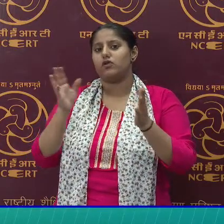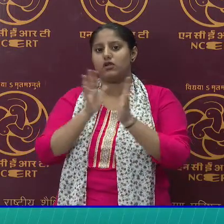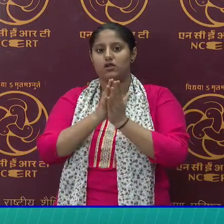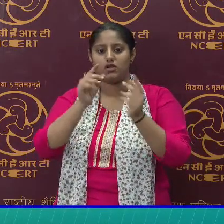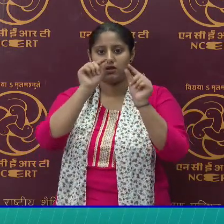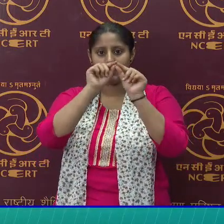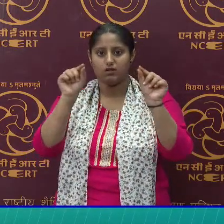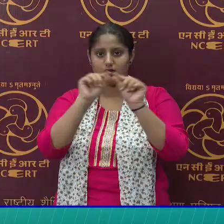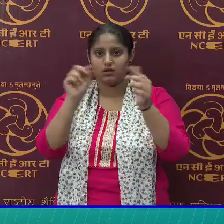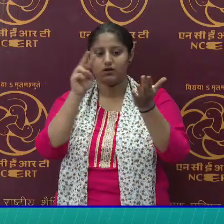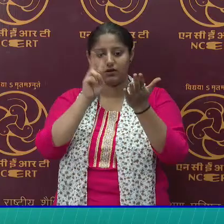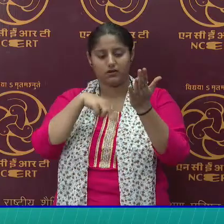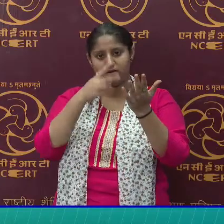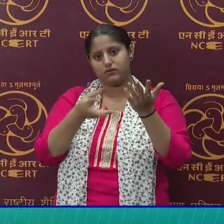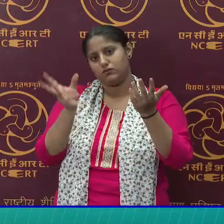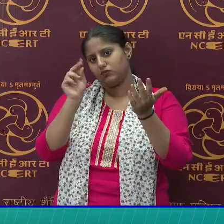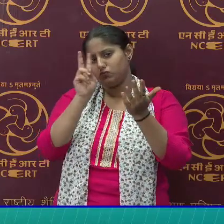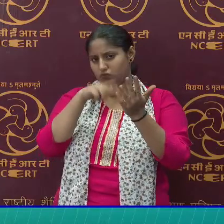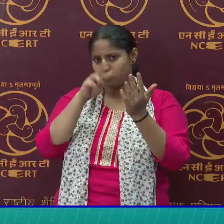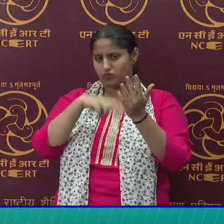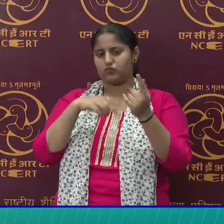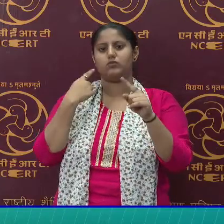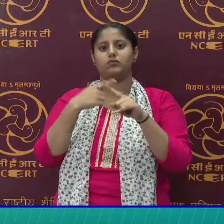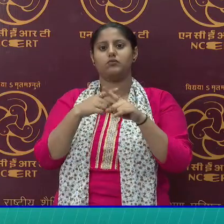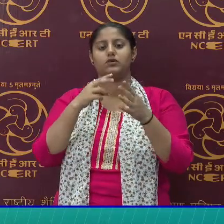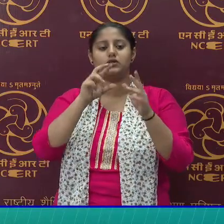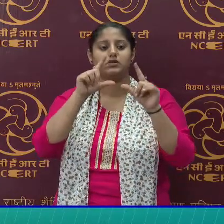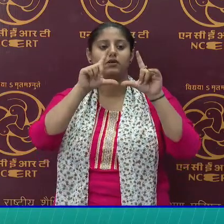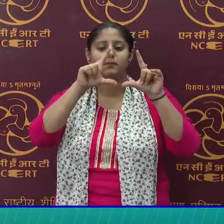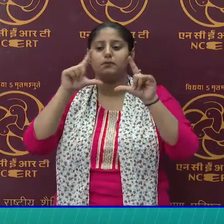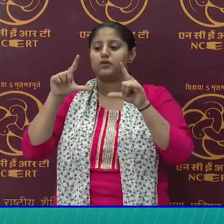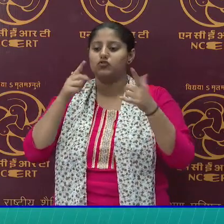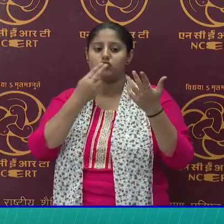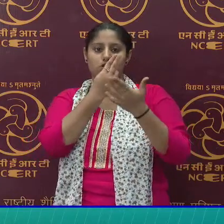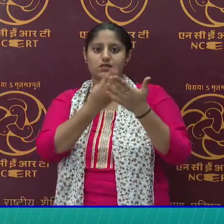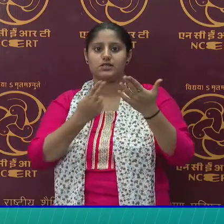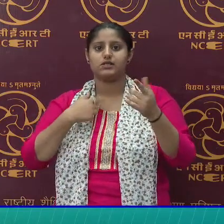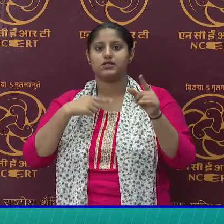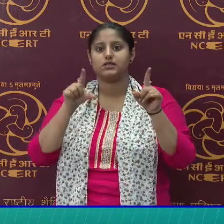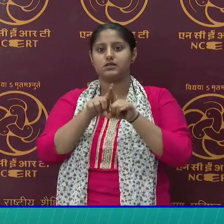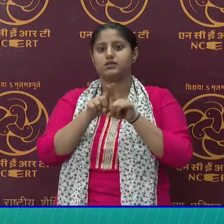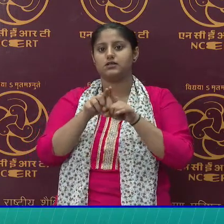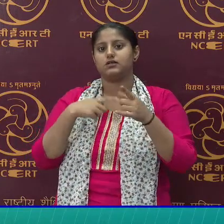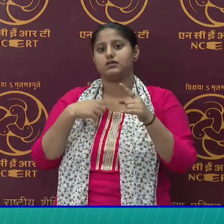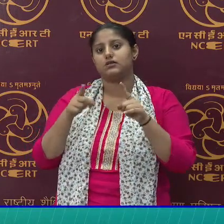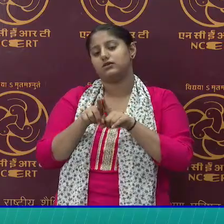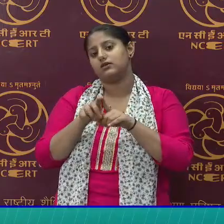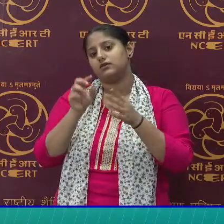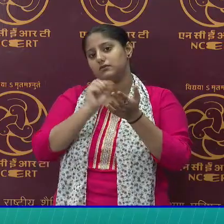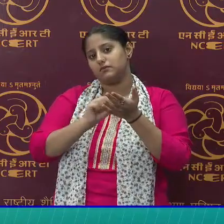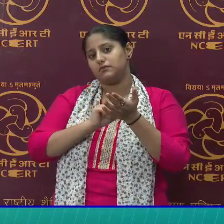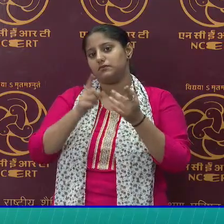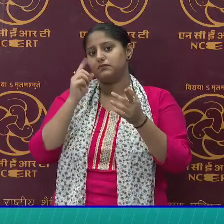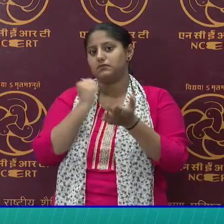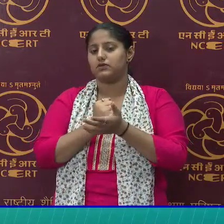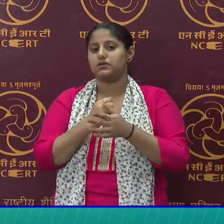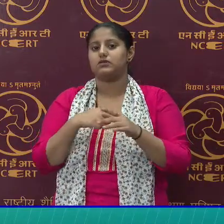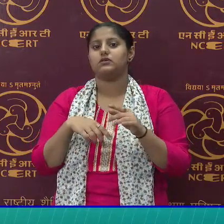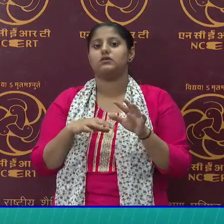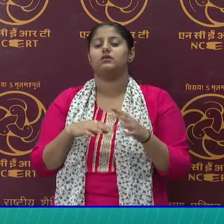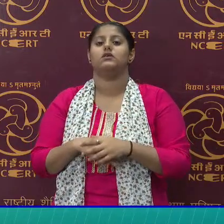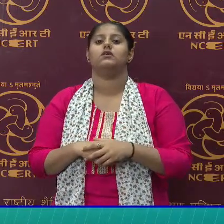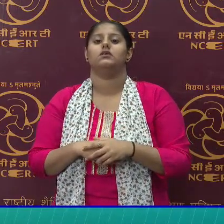in context, and by looking at the pictures, linking the illustration with the text. So